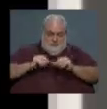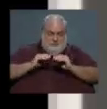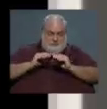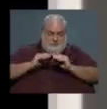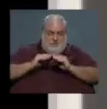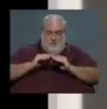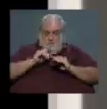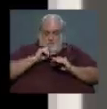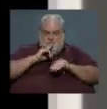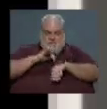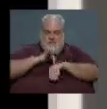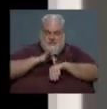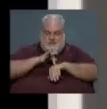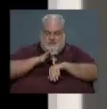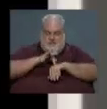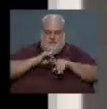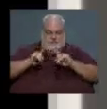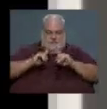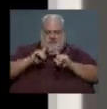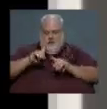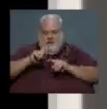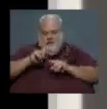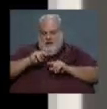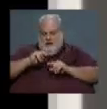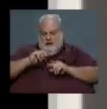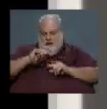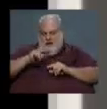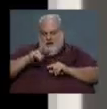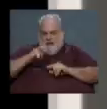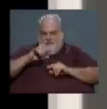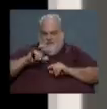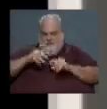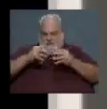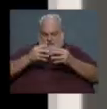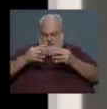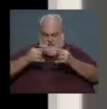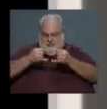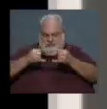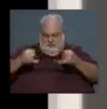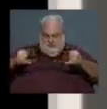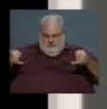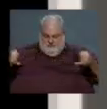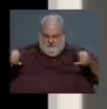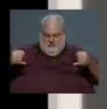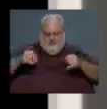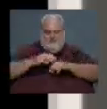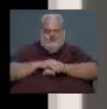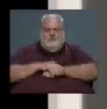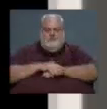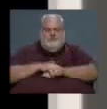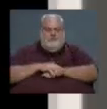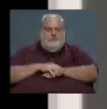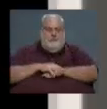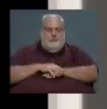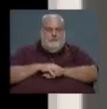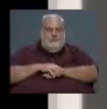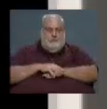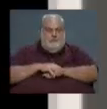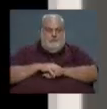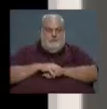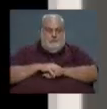cities? No, ma'am, we can't take it. We've already talked to Dan Ivey, and we're putting it right where the property line is right now. It's